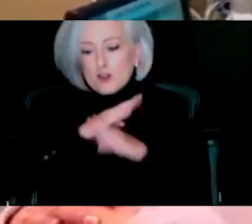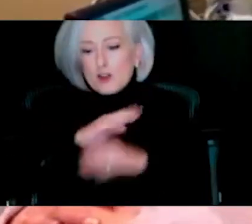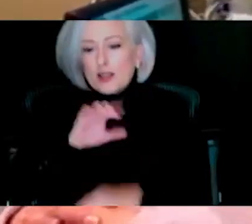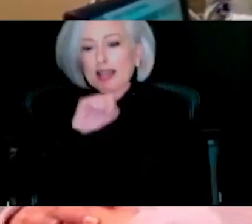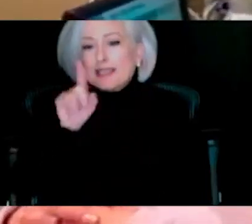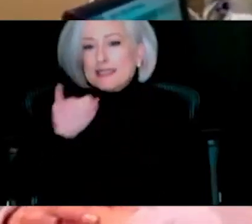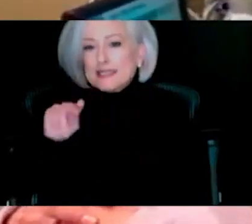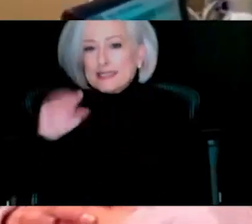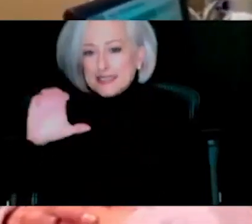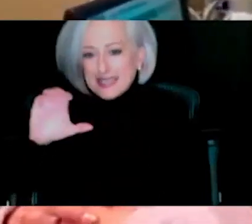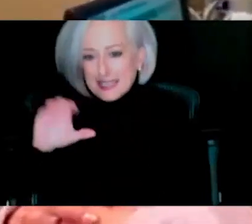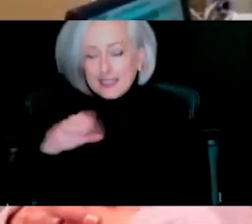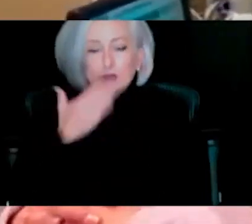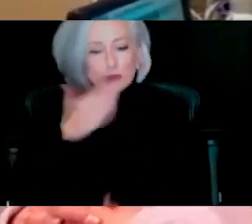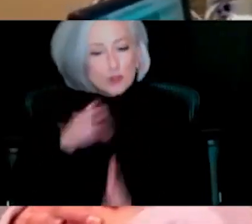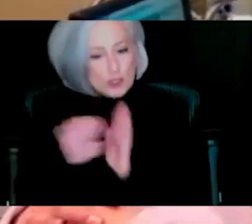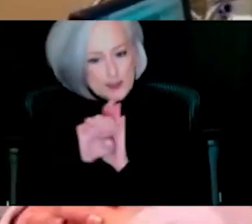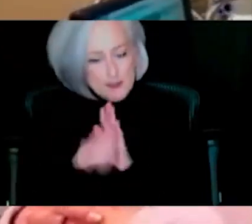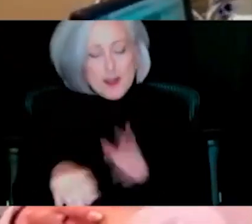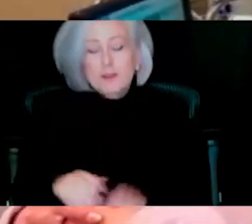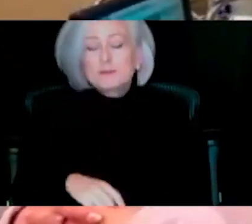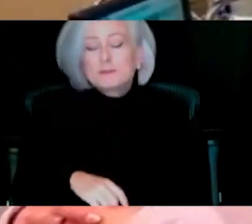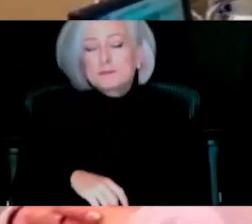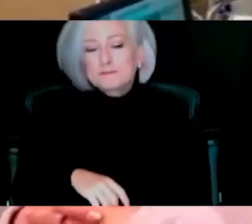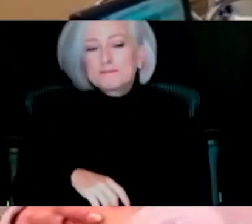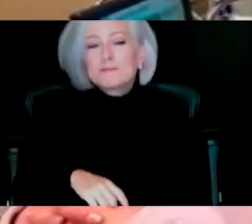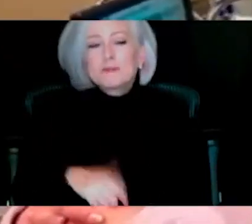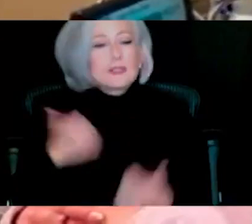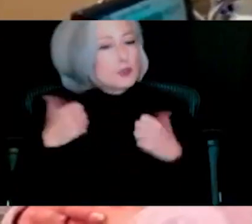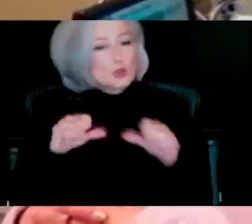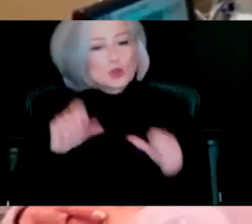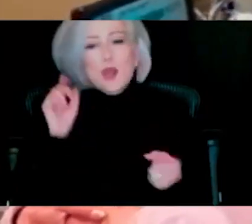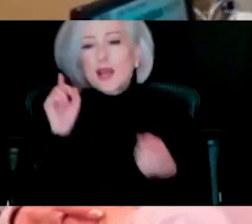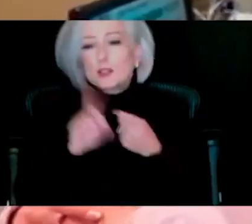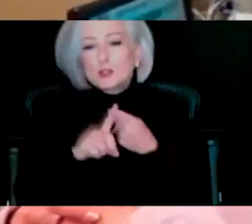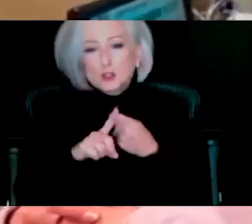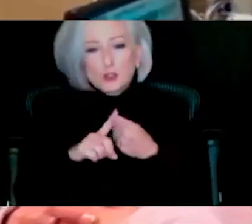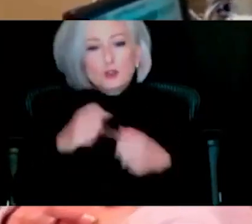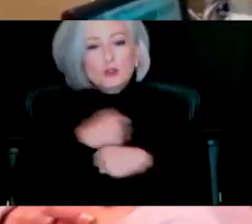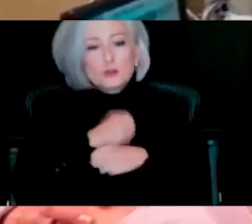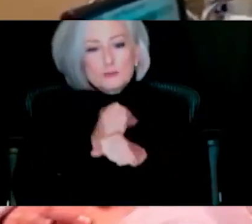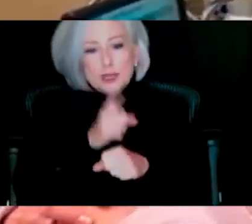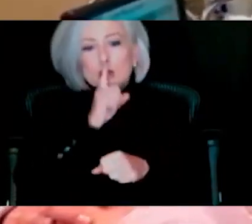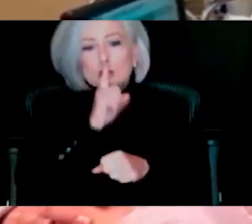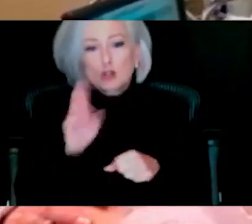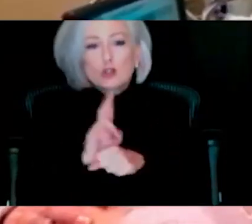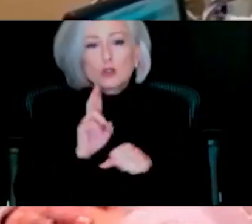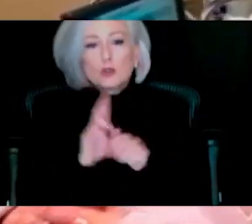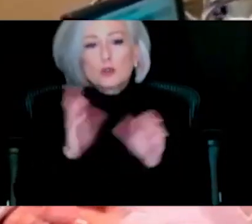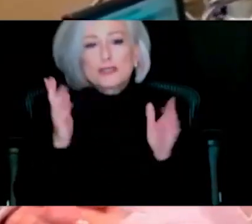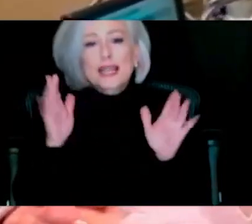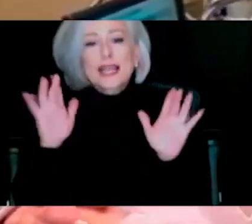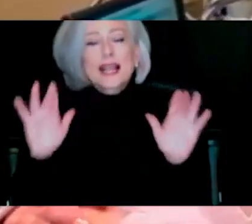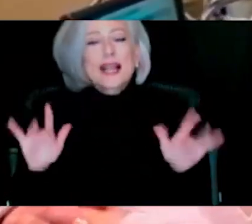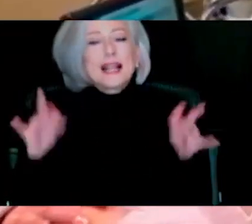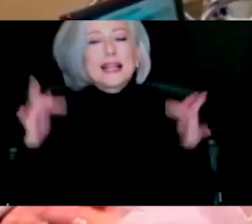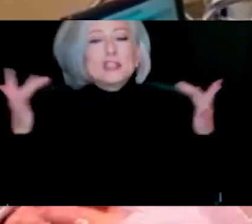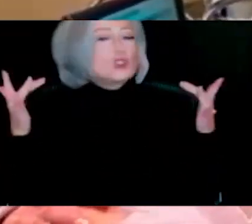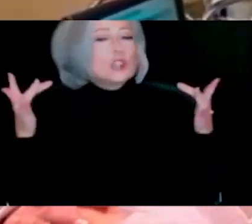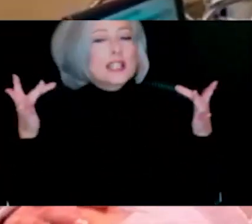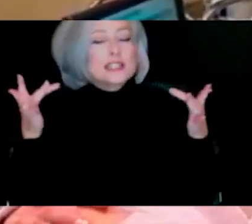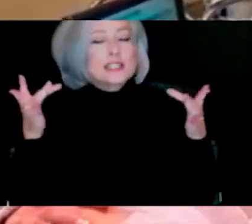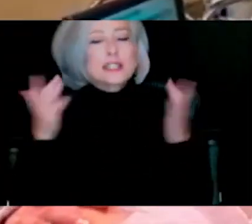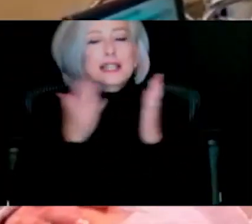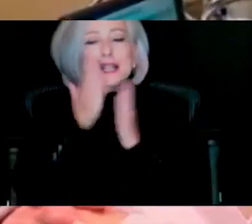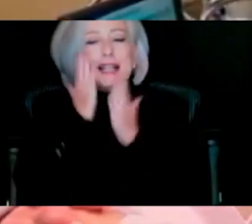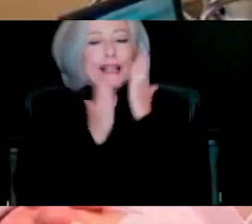example. And, you know, just try to make sure you use a gentle cleanser so that it doesn't dry out your skin too much, and